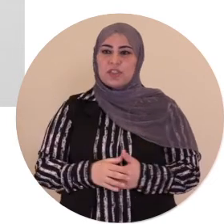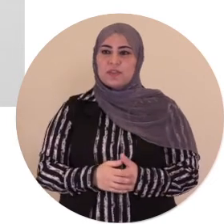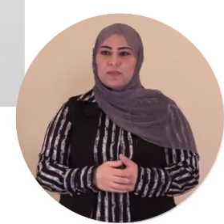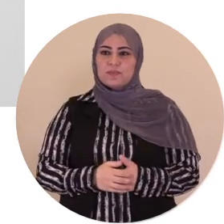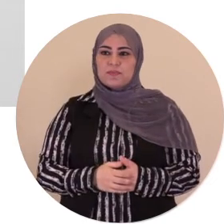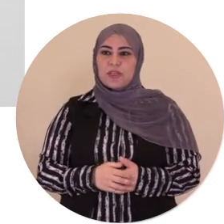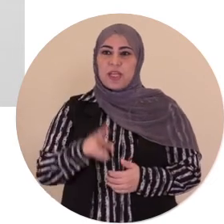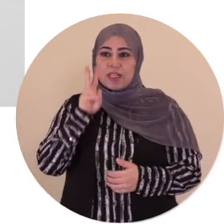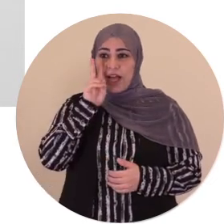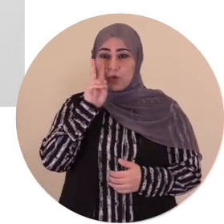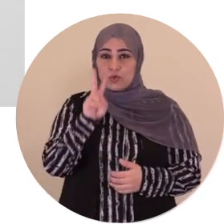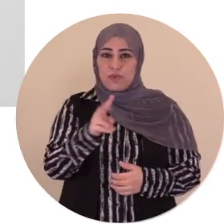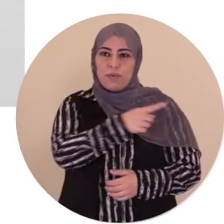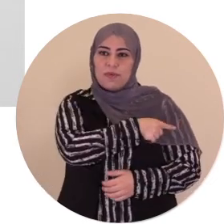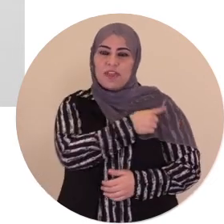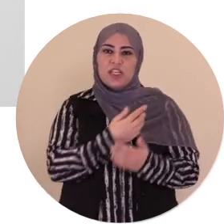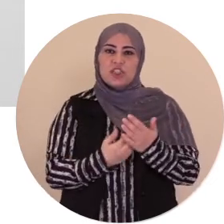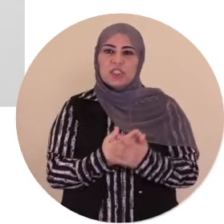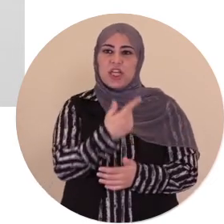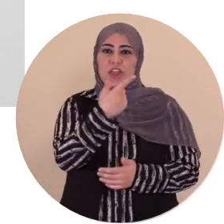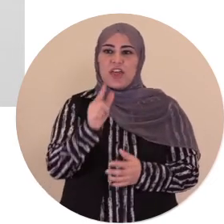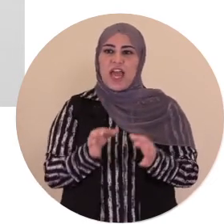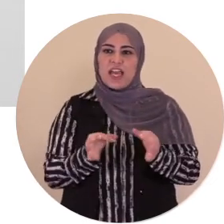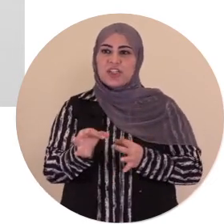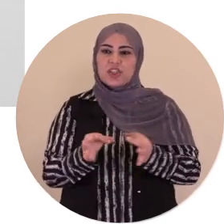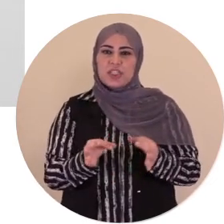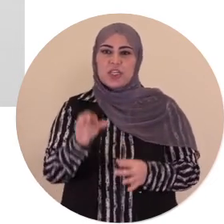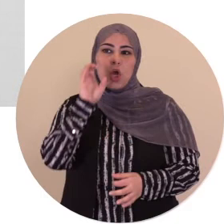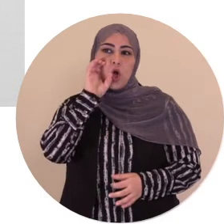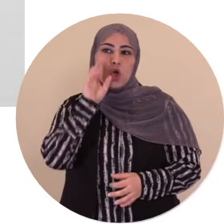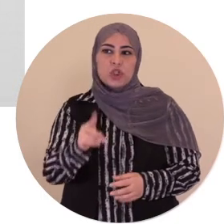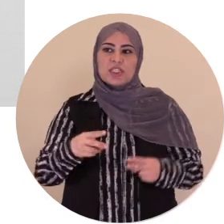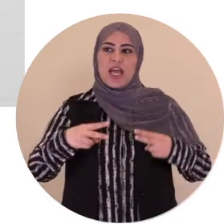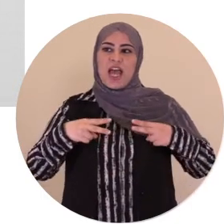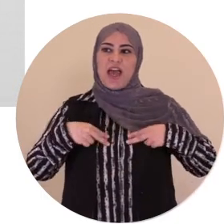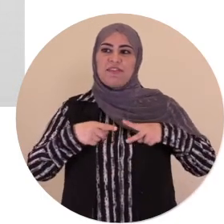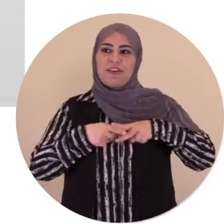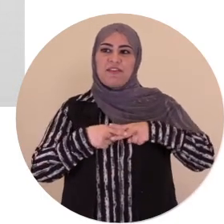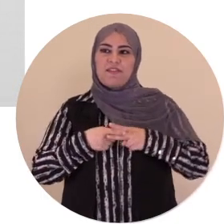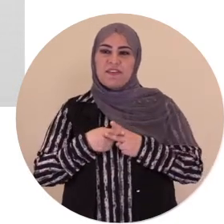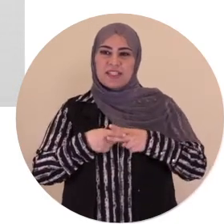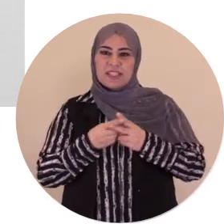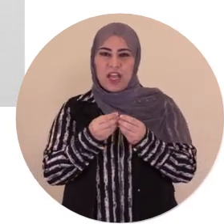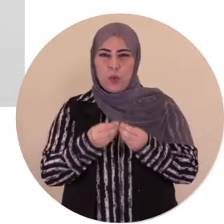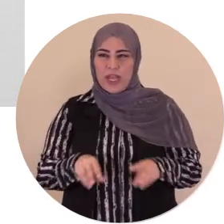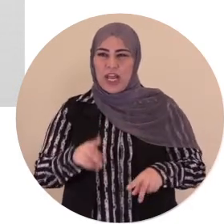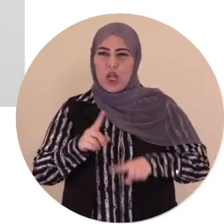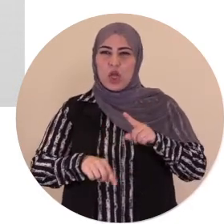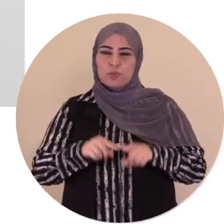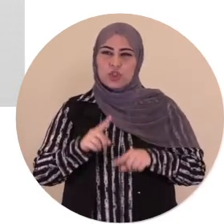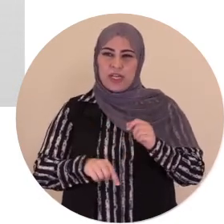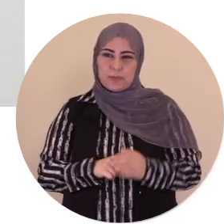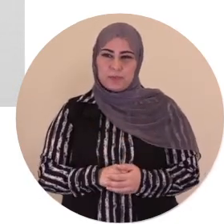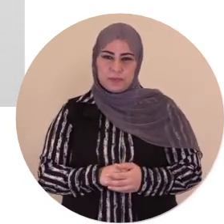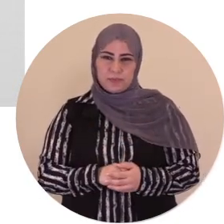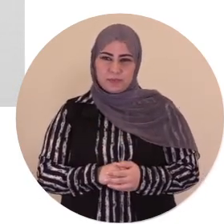about the engineer. The engineer could have fixed the problem by now. Could is a modal verb. Very easy. If the modal verb